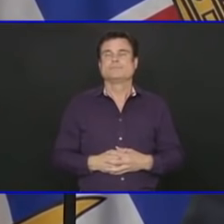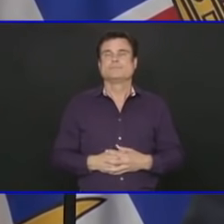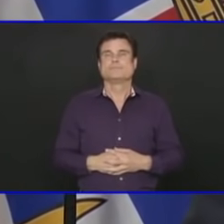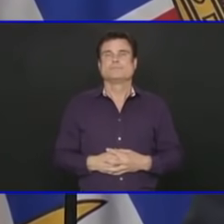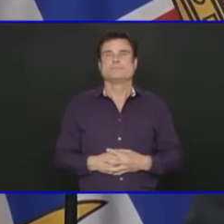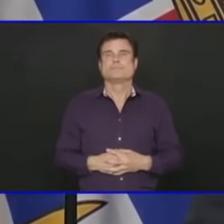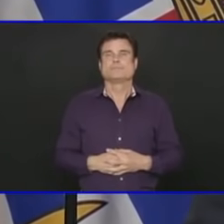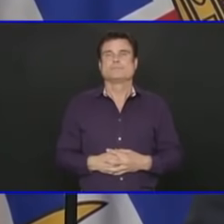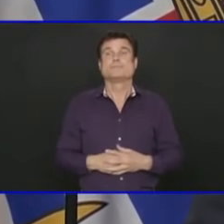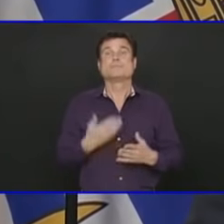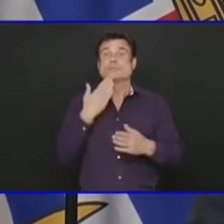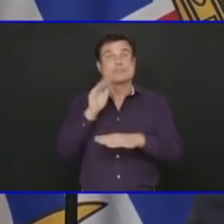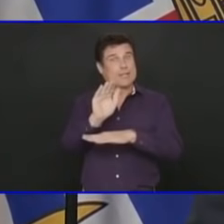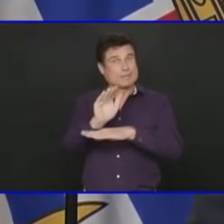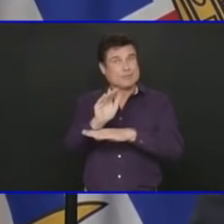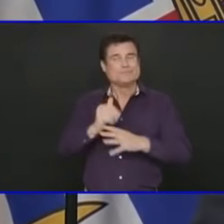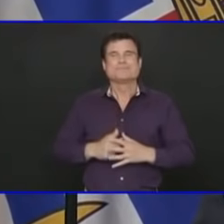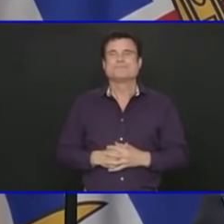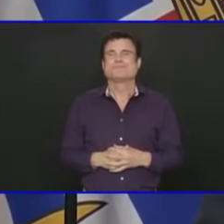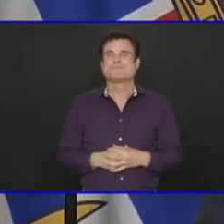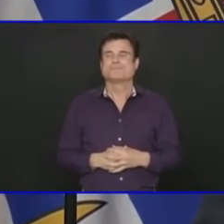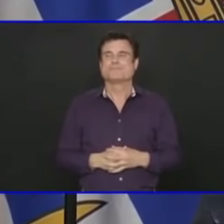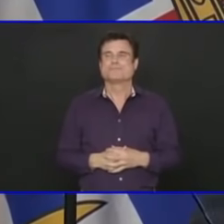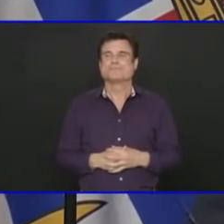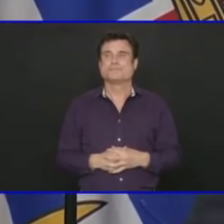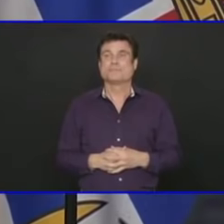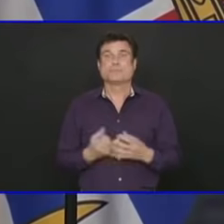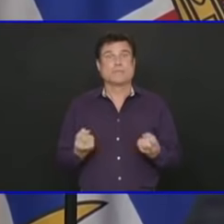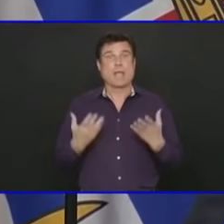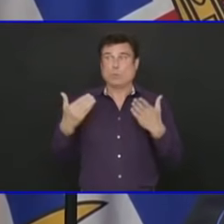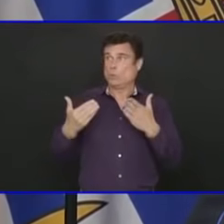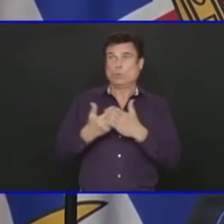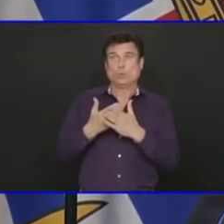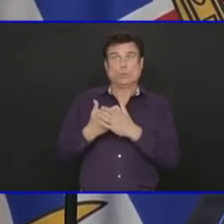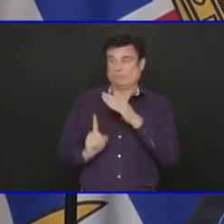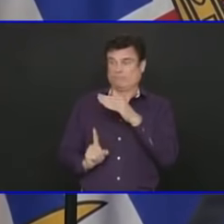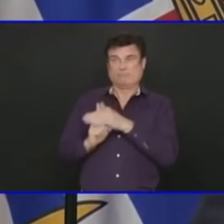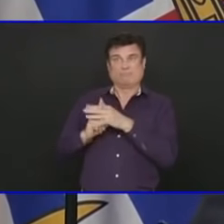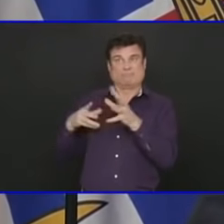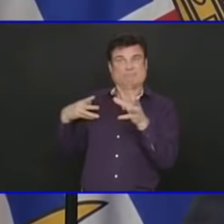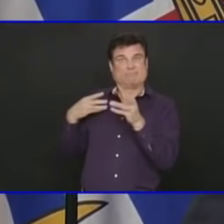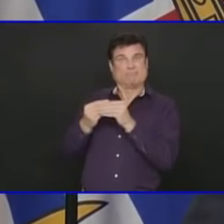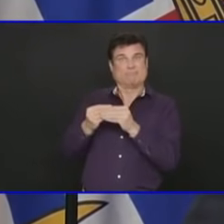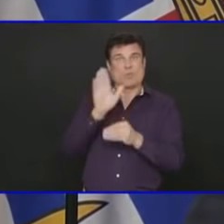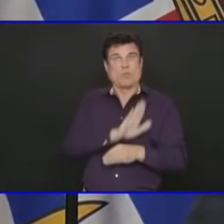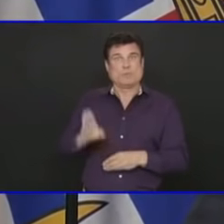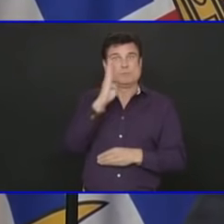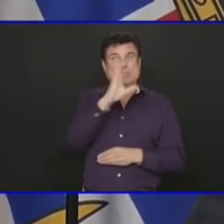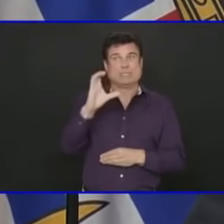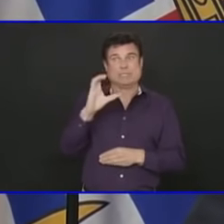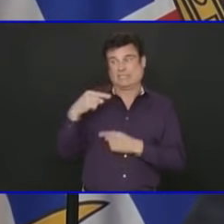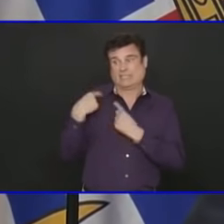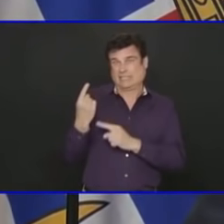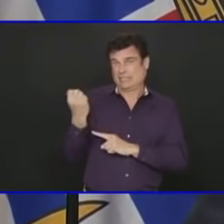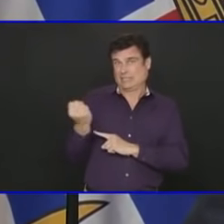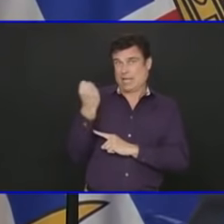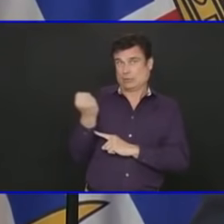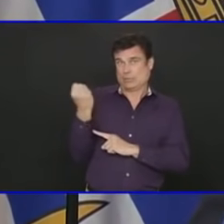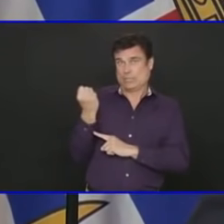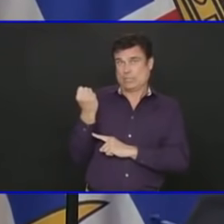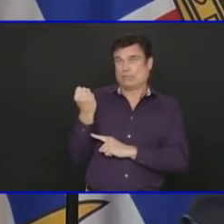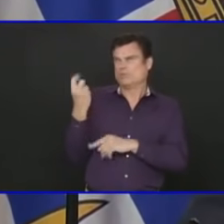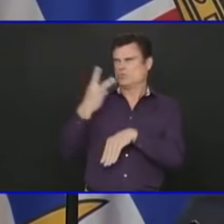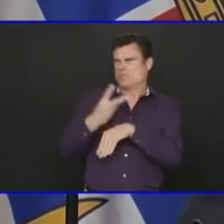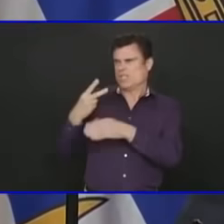last report on Saturday. So that is for two periods, between May 2nd and May 3rd, and